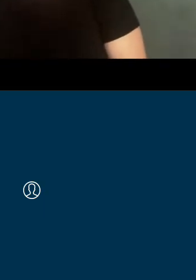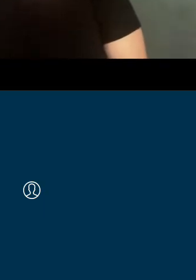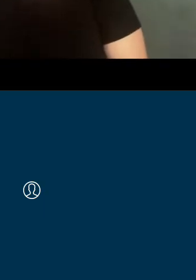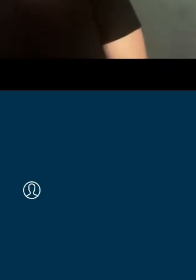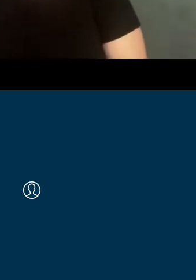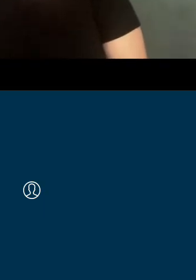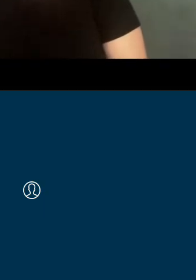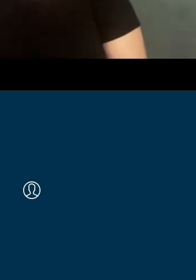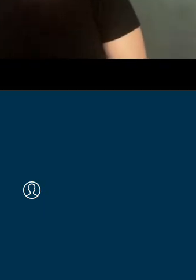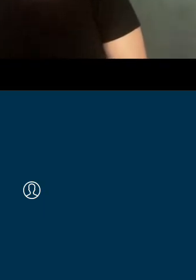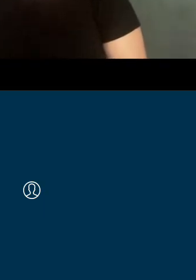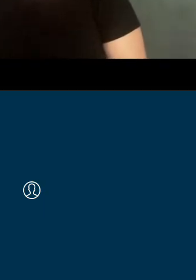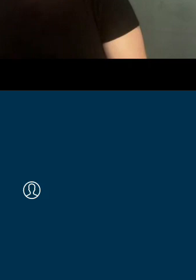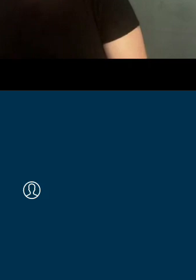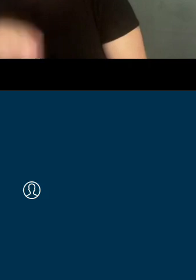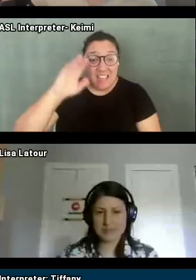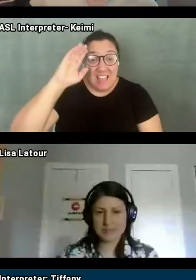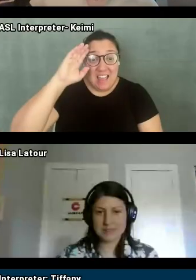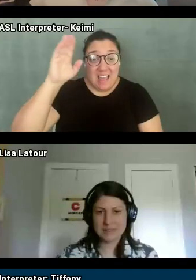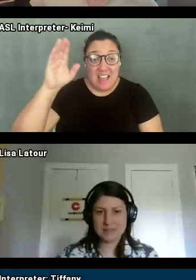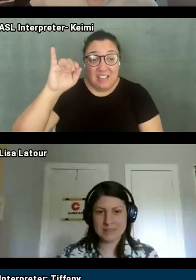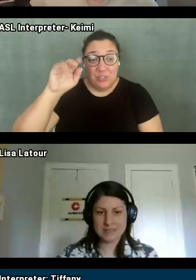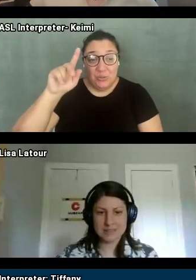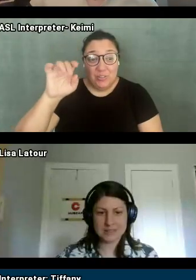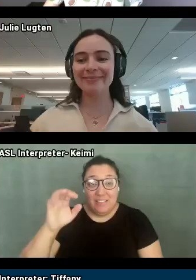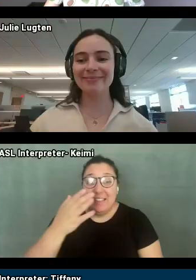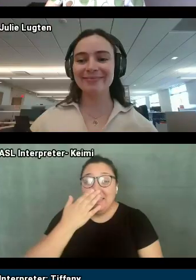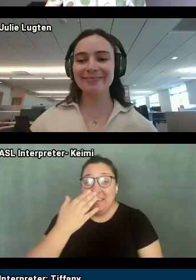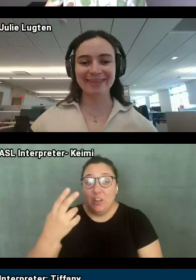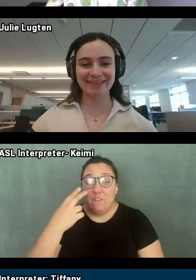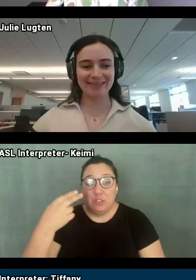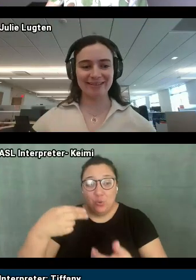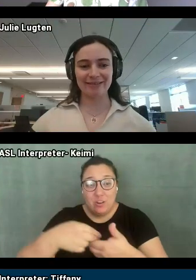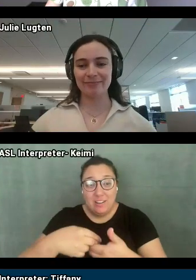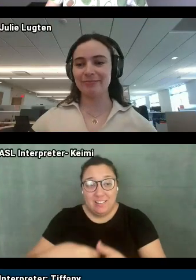take the chance. Hi, Jolene. Thanks for joining us.